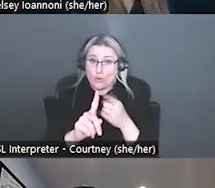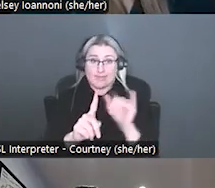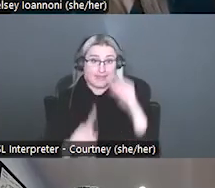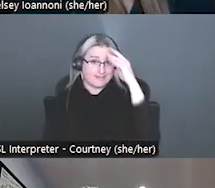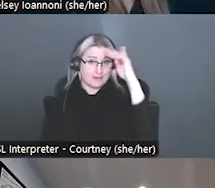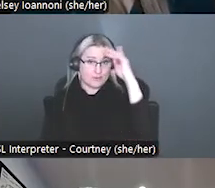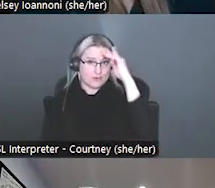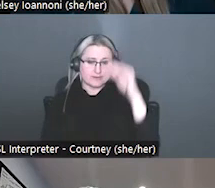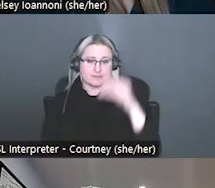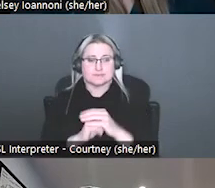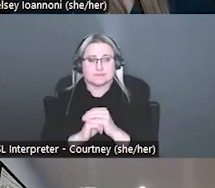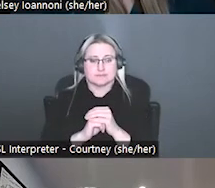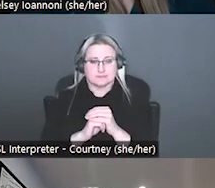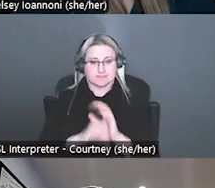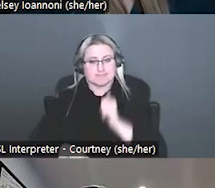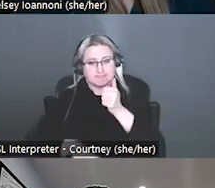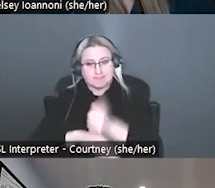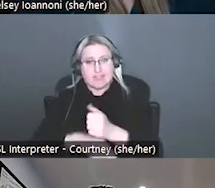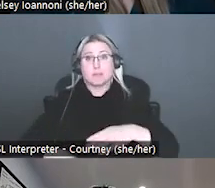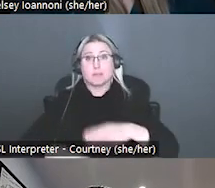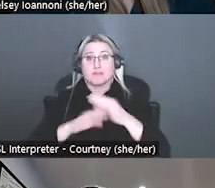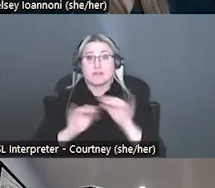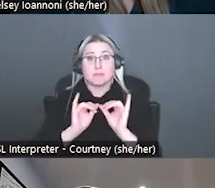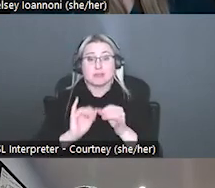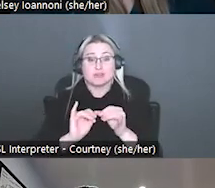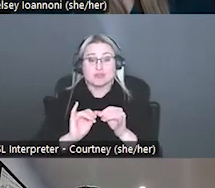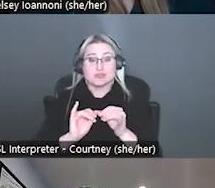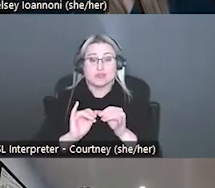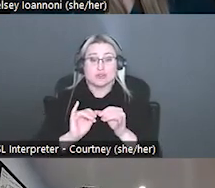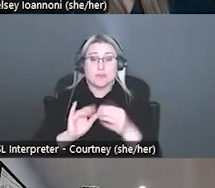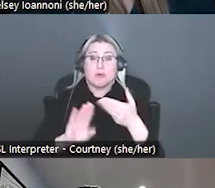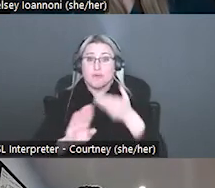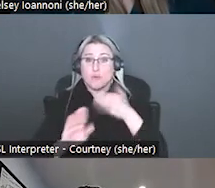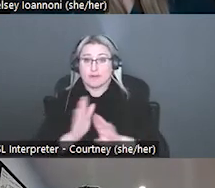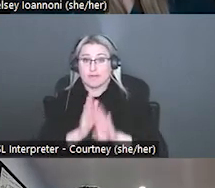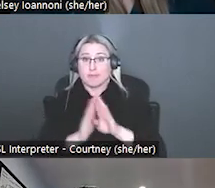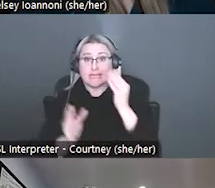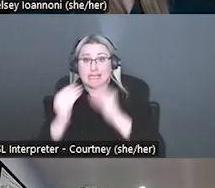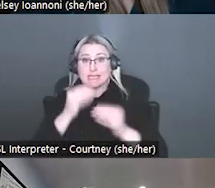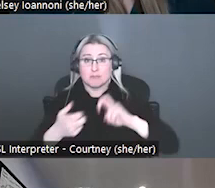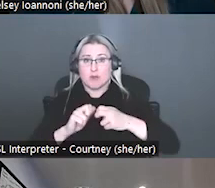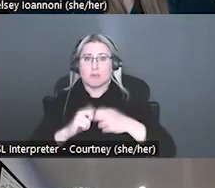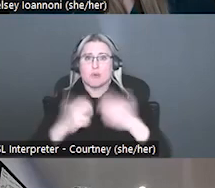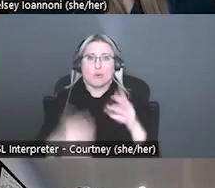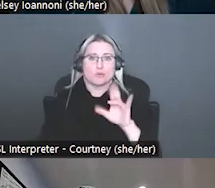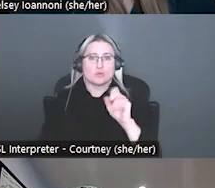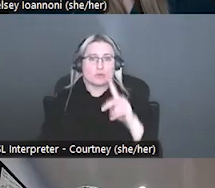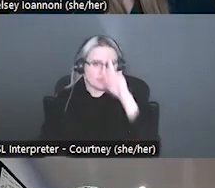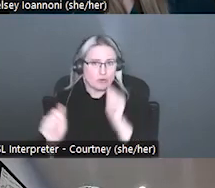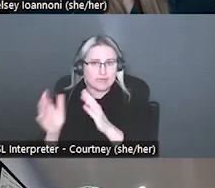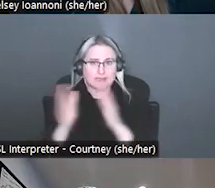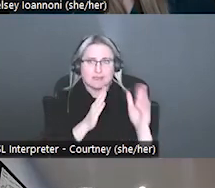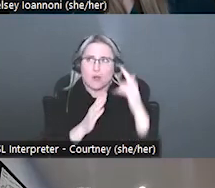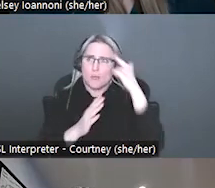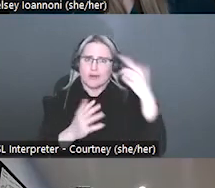preventative measure against the development of eating problems and disengaging with risky strategies in attempt to meet this